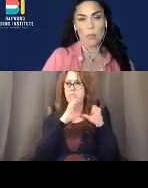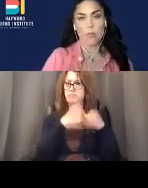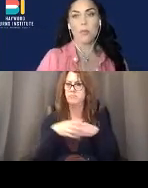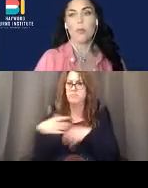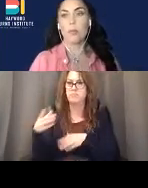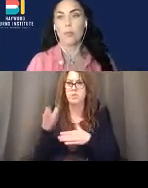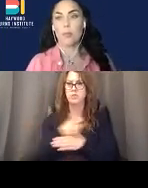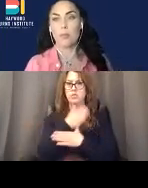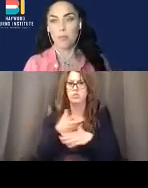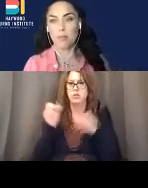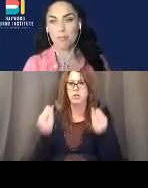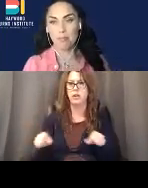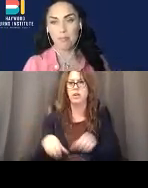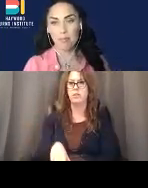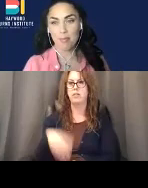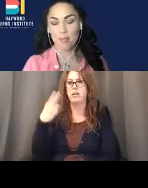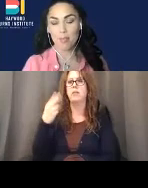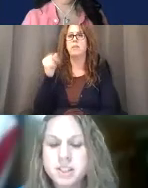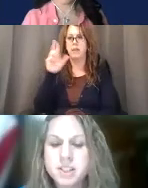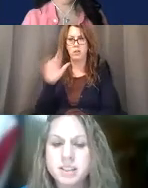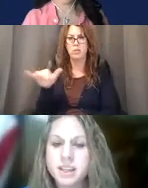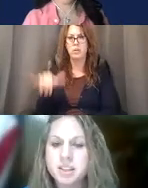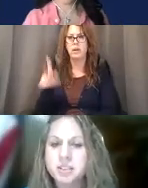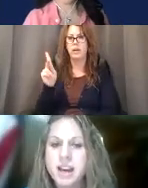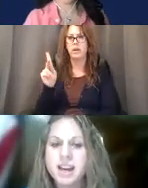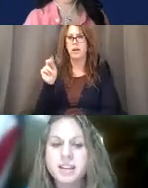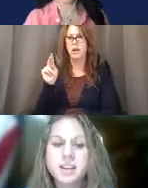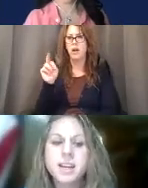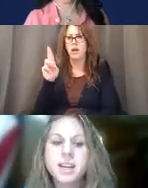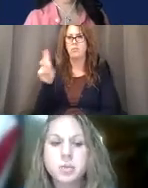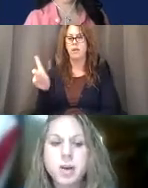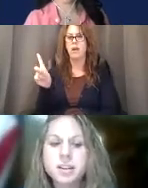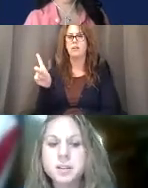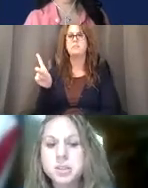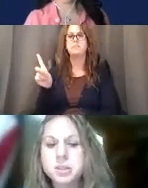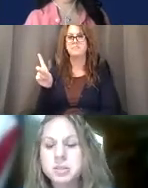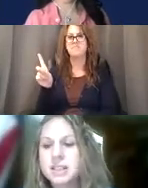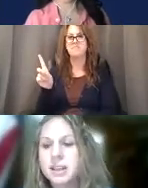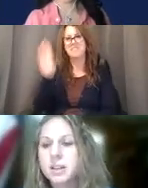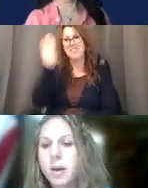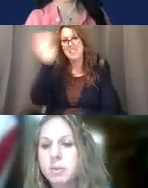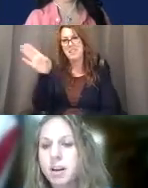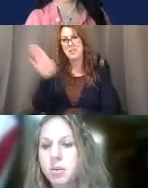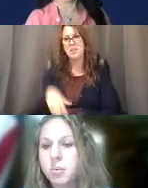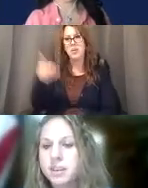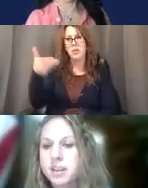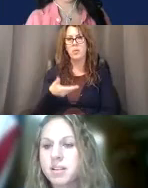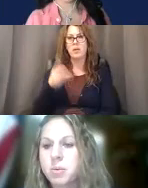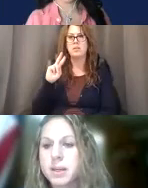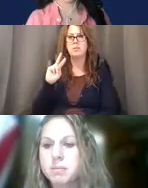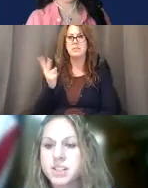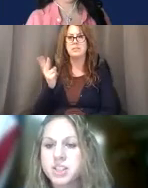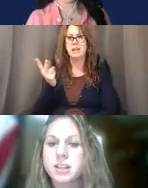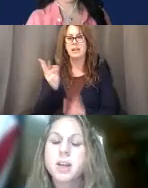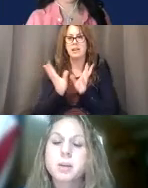Hi, good afternoon. I'm Hillary Conrad, as Lydia mentioned. Thank you for that. And welcome to the second webinar within